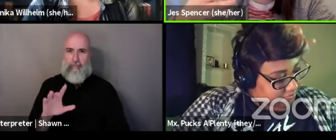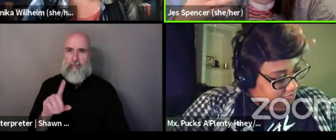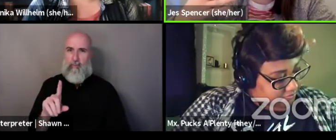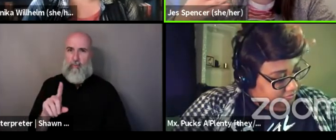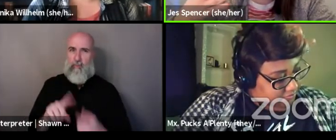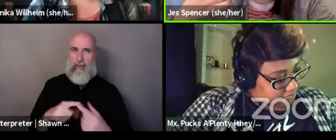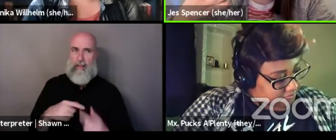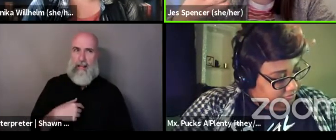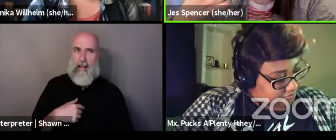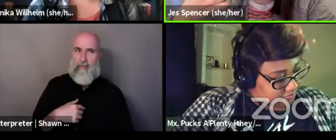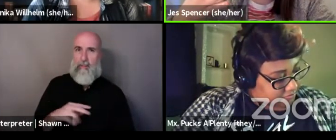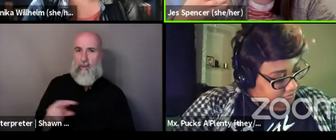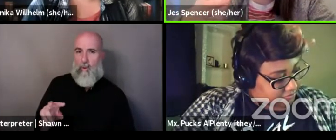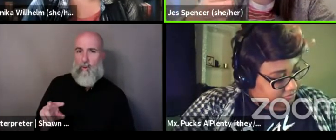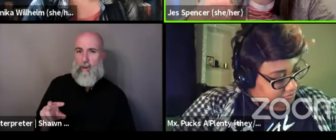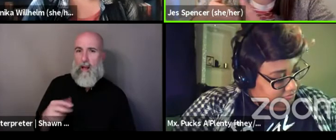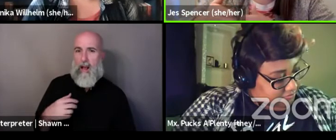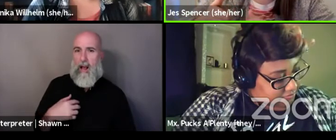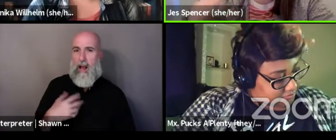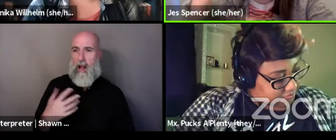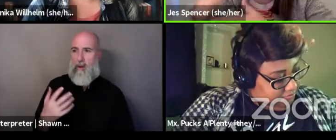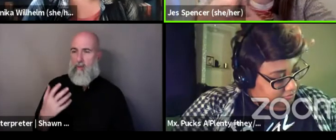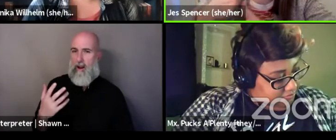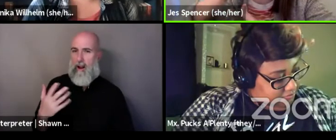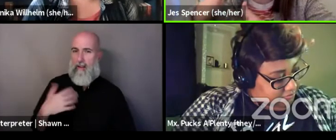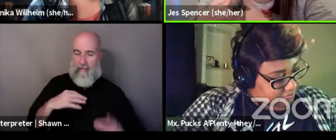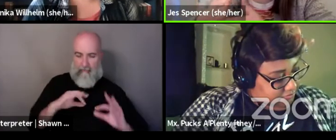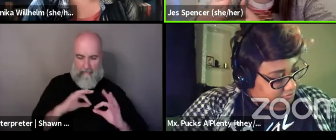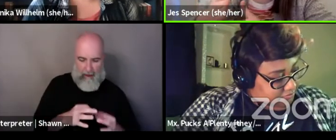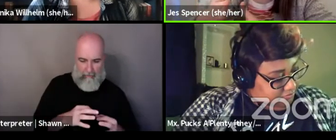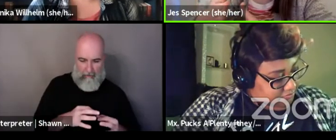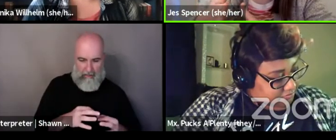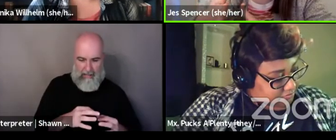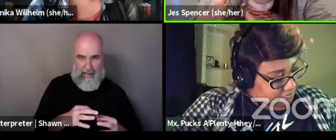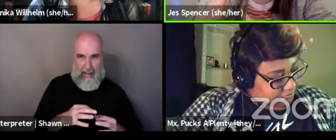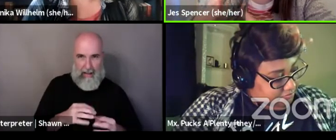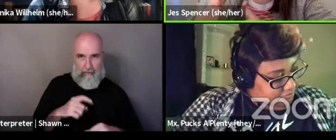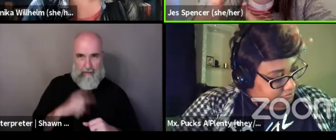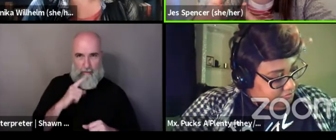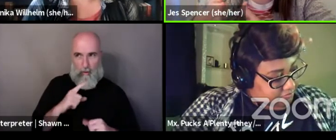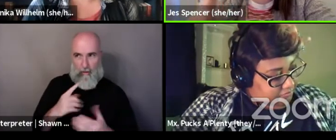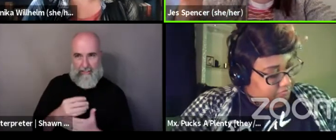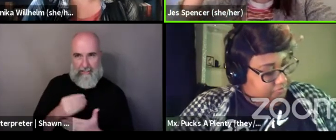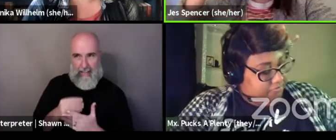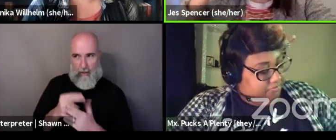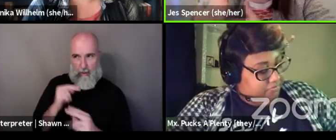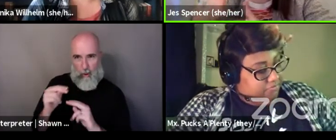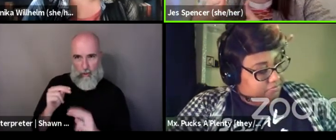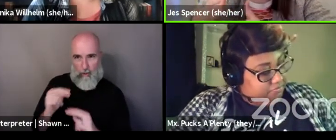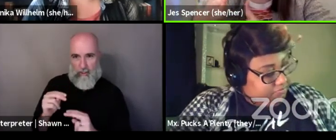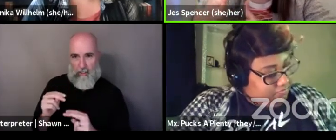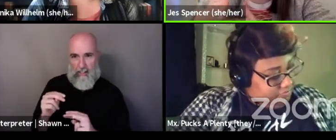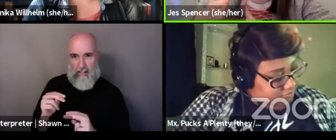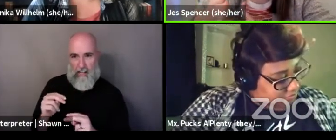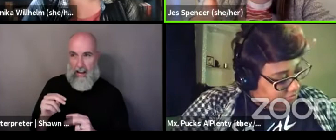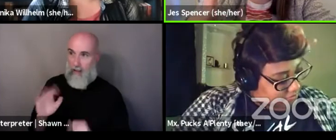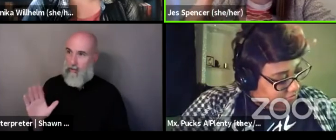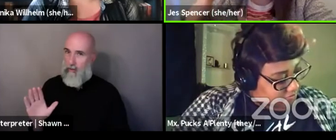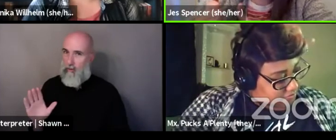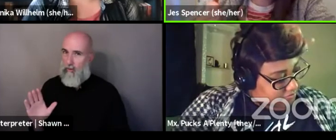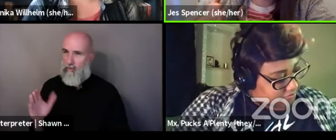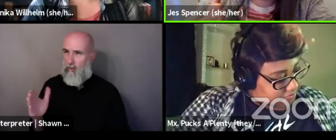like, okay, I want to have a family now. And it came down for time for salary negotiations. And I was also like, let's go ahead and